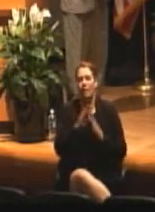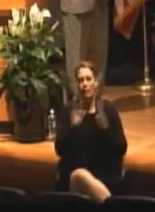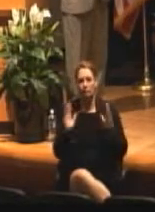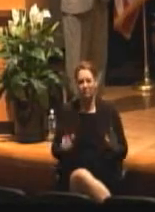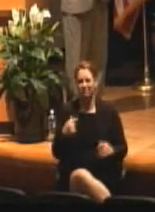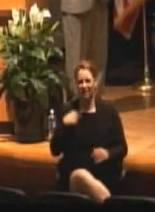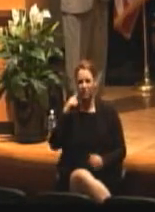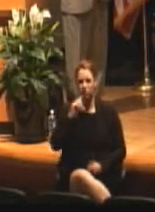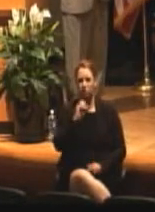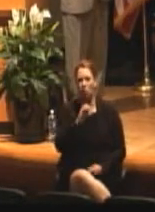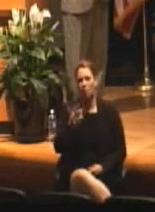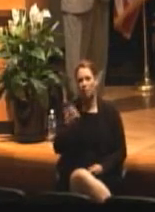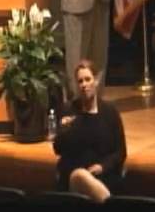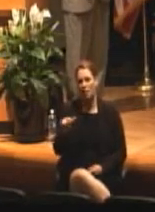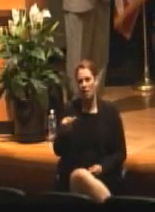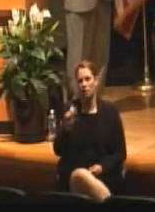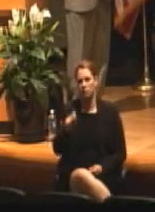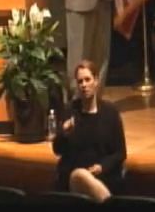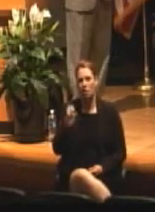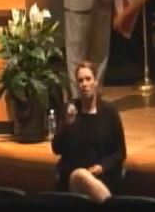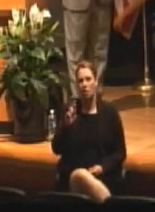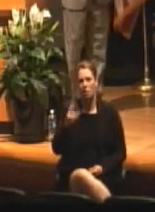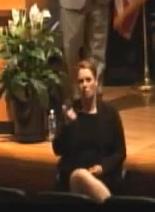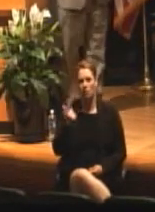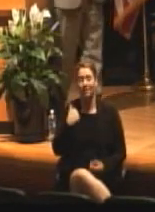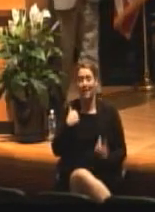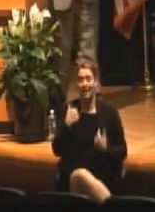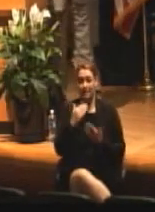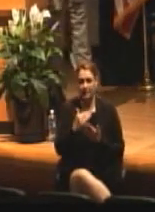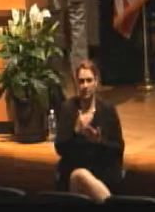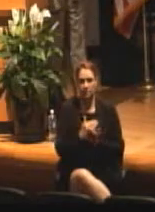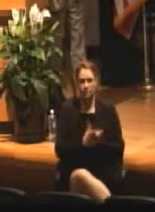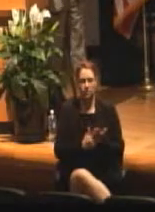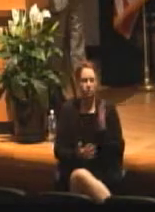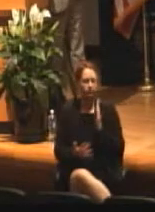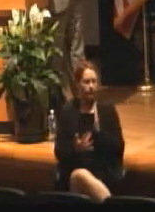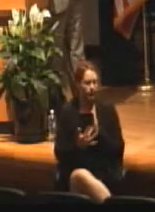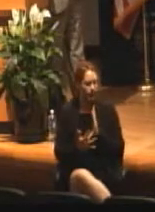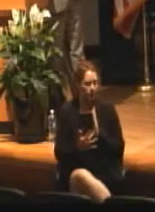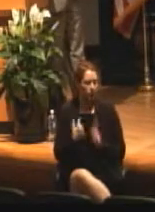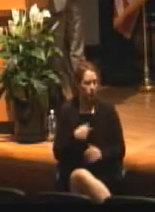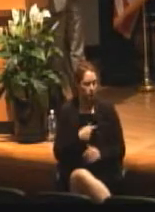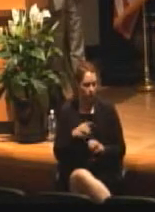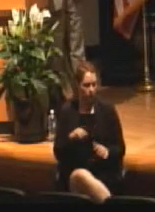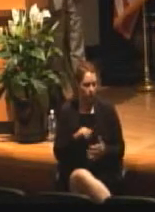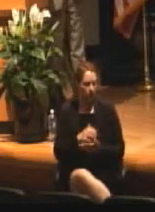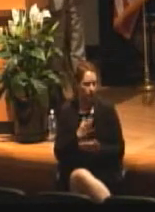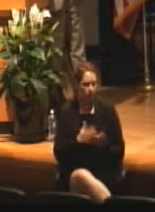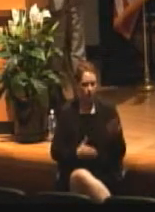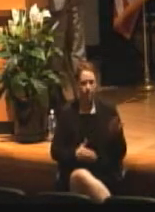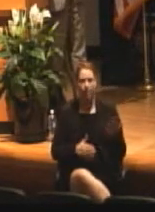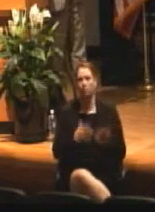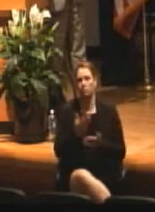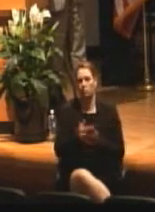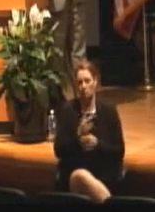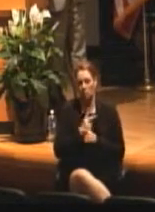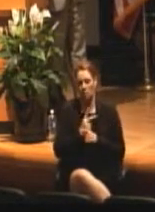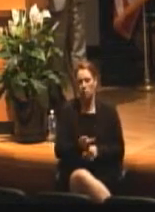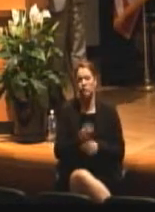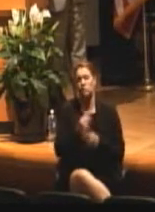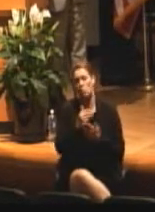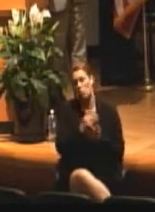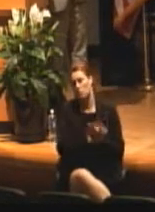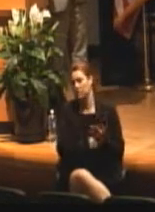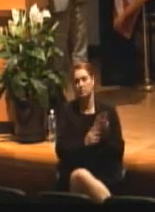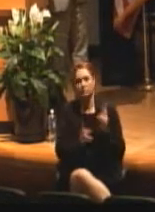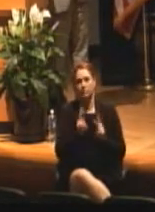OFA.org, and they give you a list of that. Like, we're technically approved to do those. I do some OFA loans, but there's, you know, a whole list of people that you can find to do it. There's